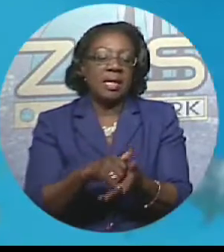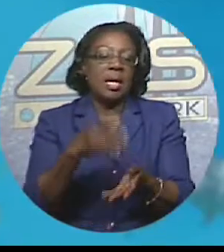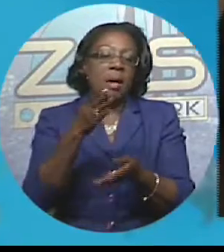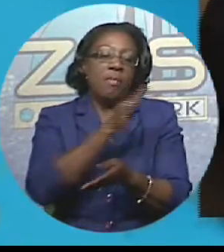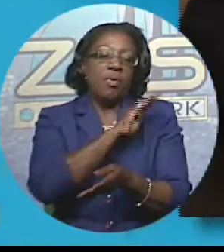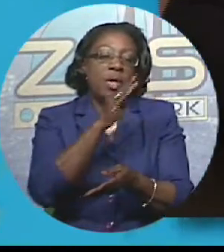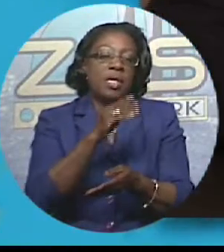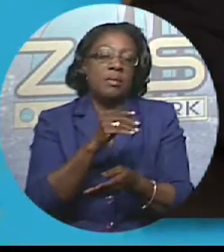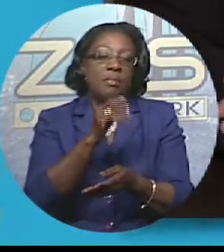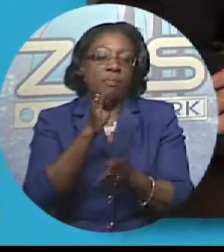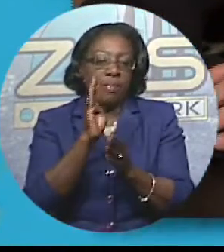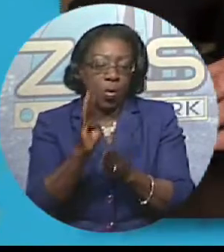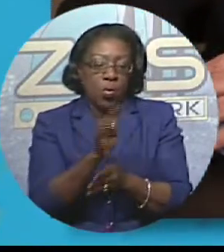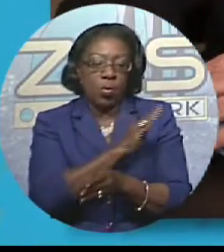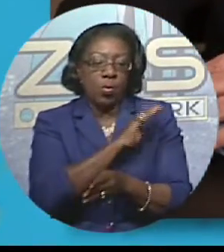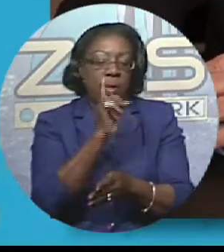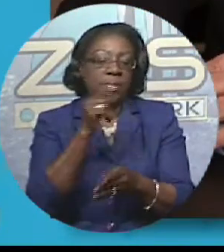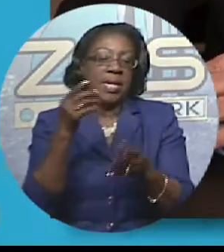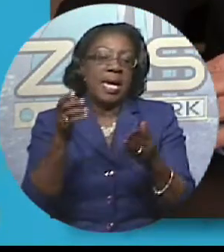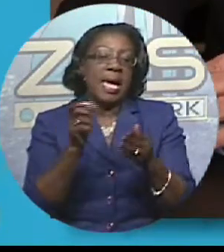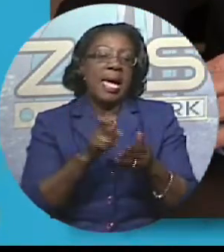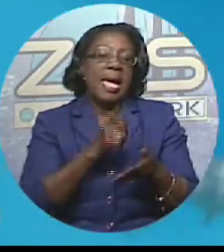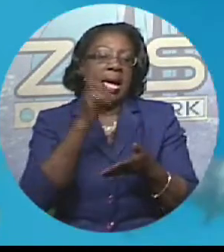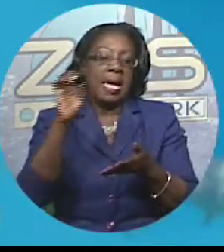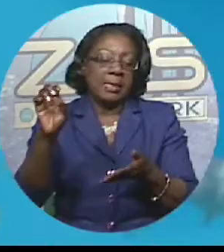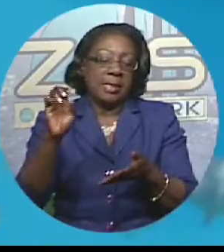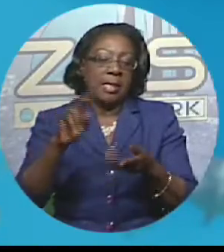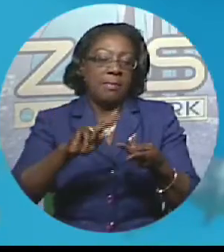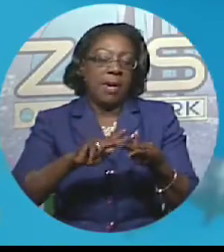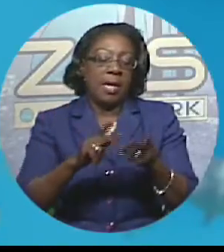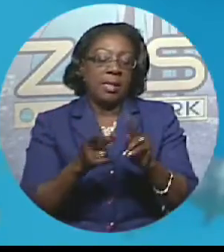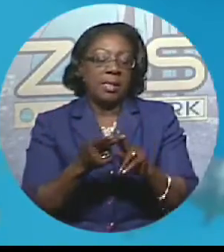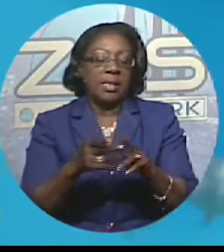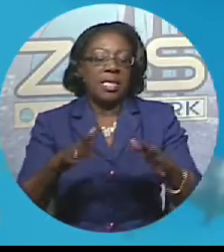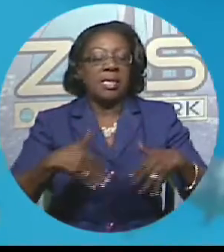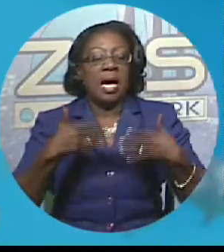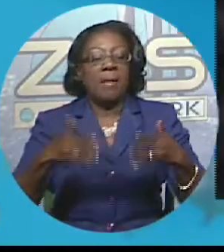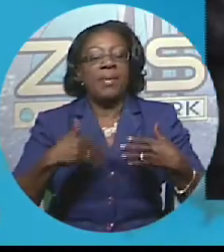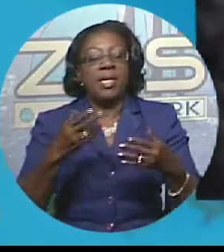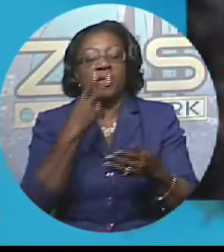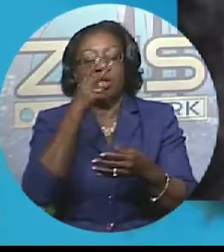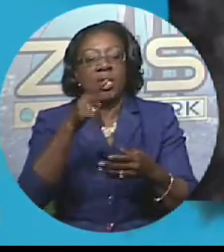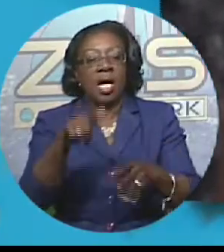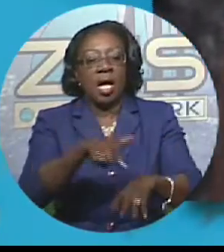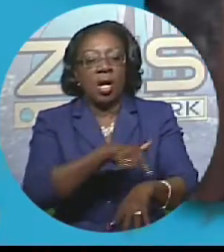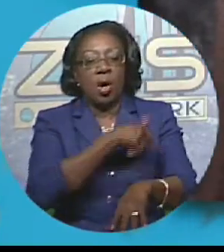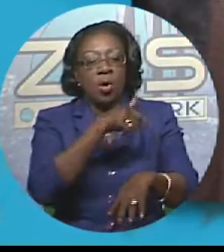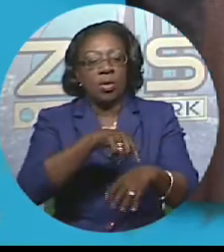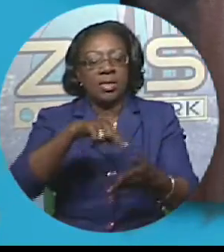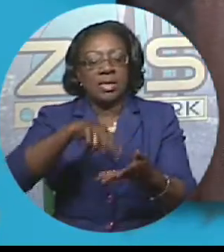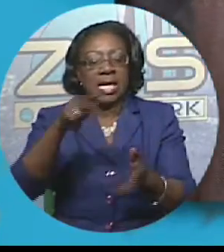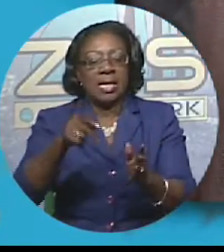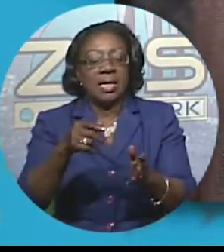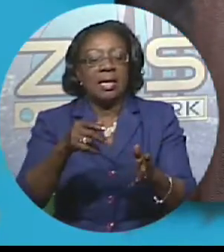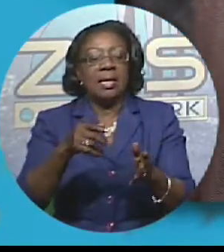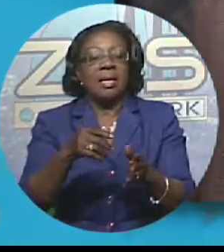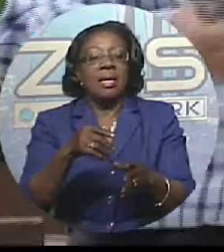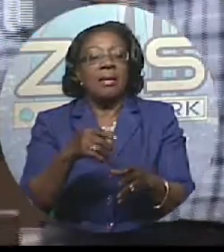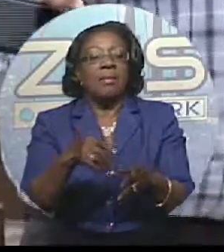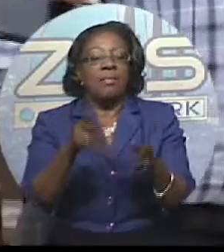excellent partner and a great friend. He added that he's delighted to see a long-standing and hard-working employee in